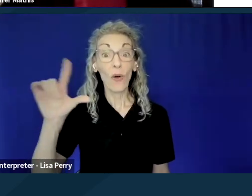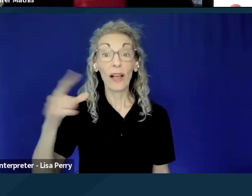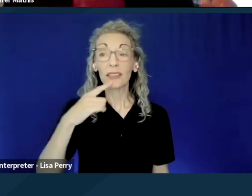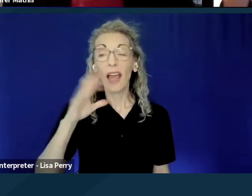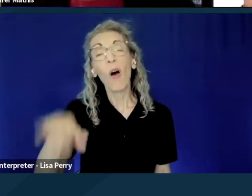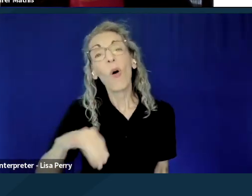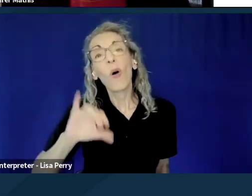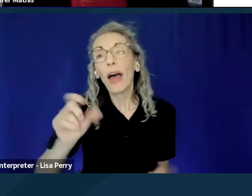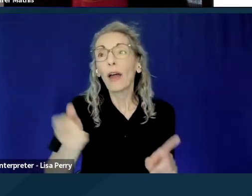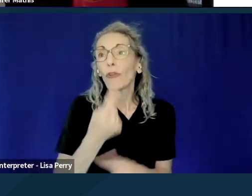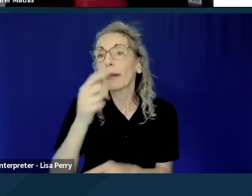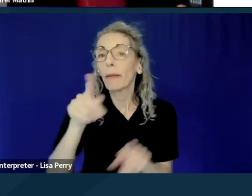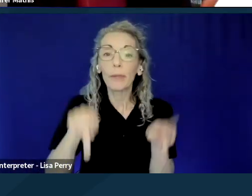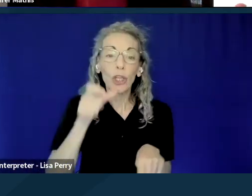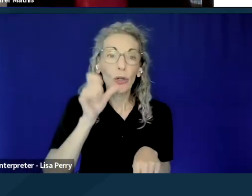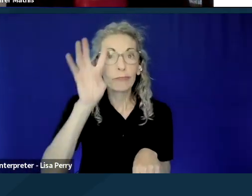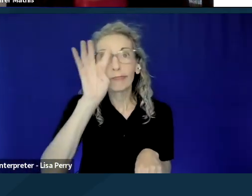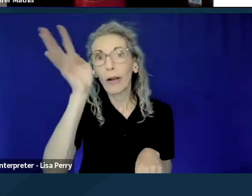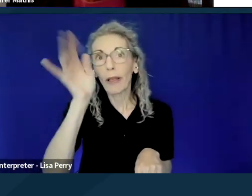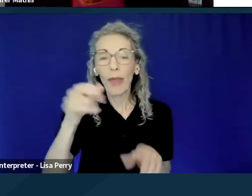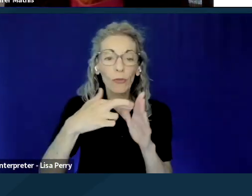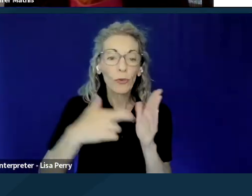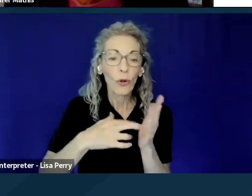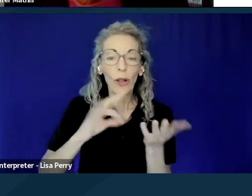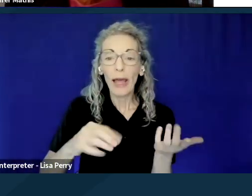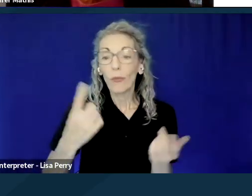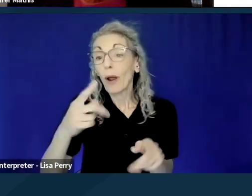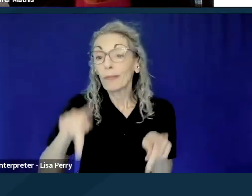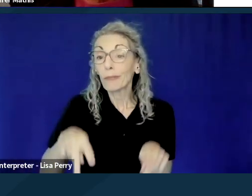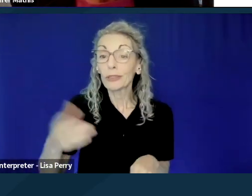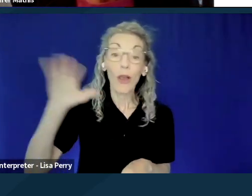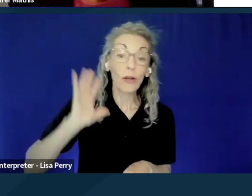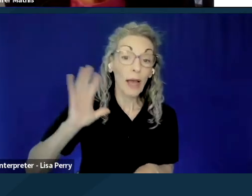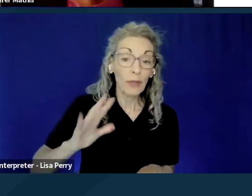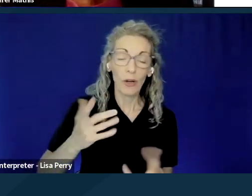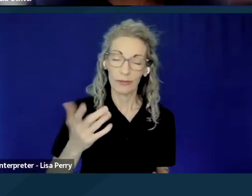just some random person at some random time seems a little disingenuous.